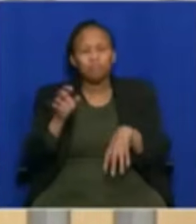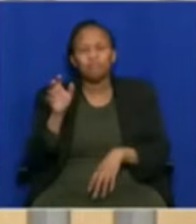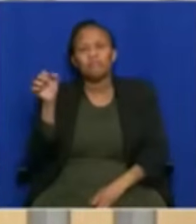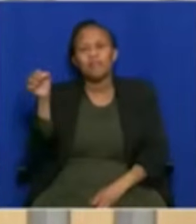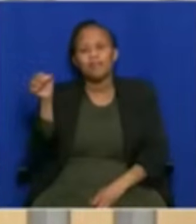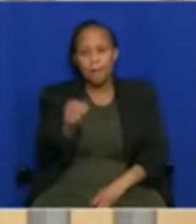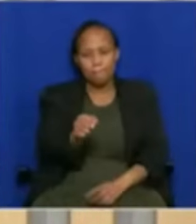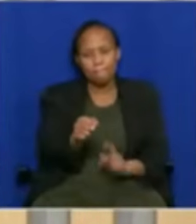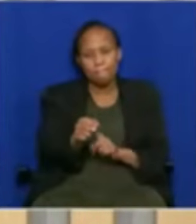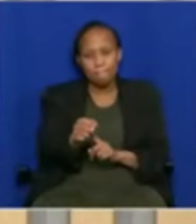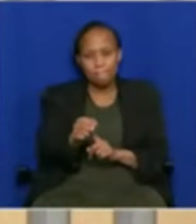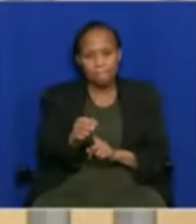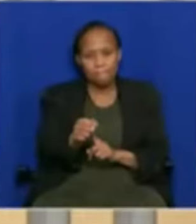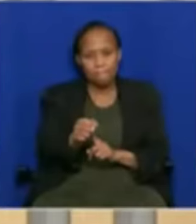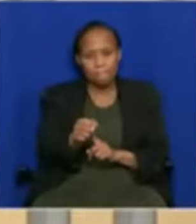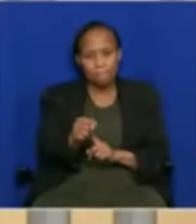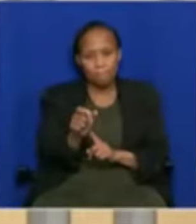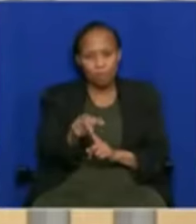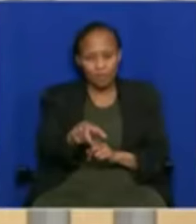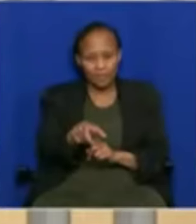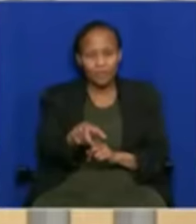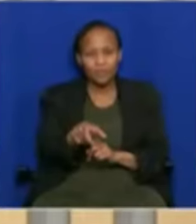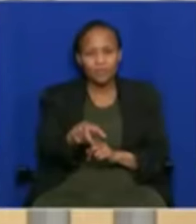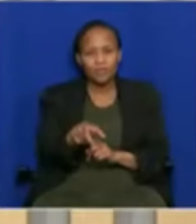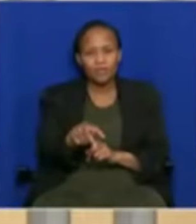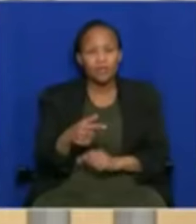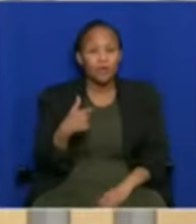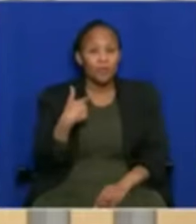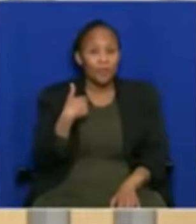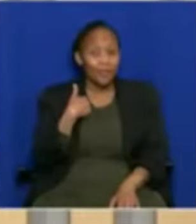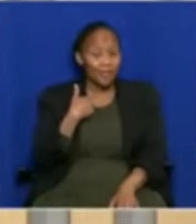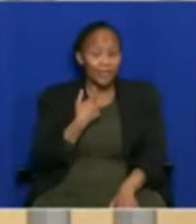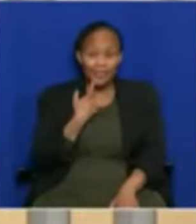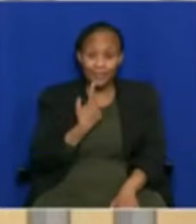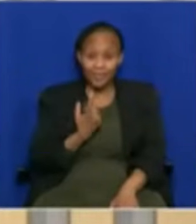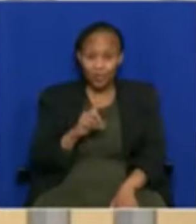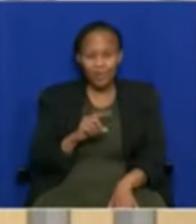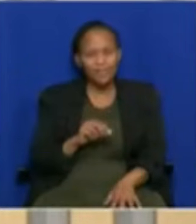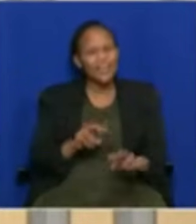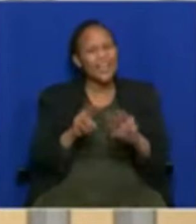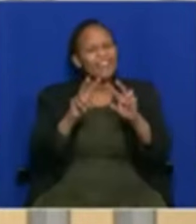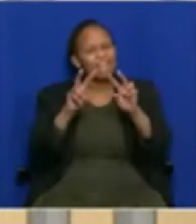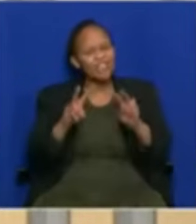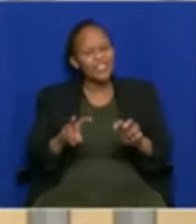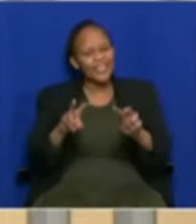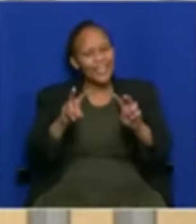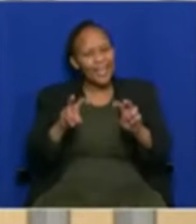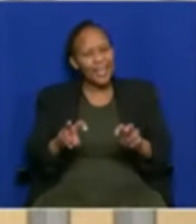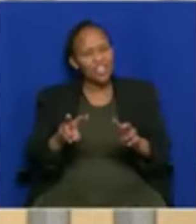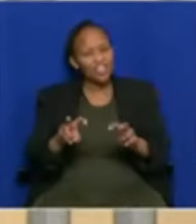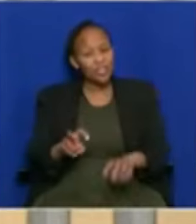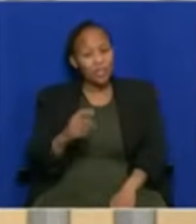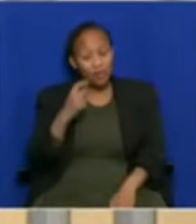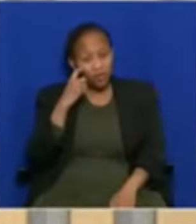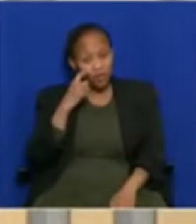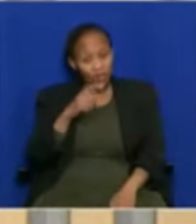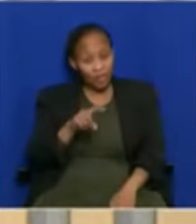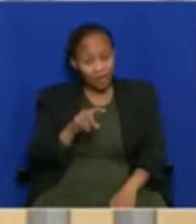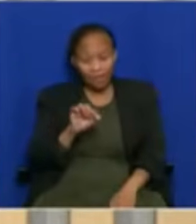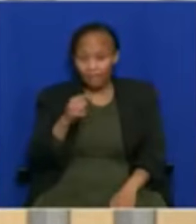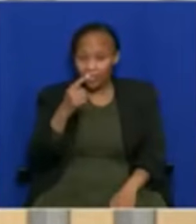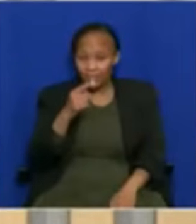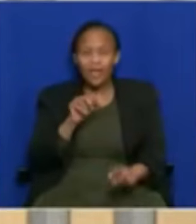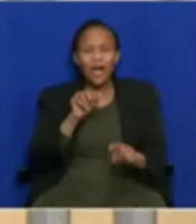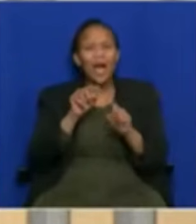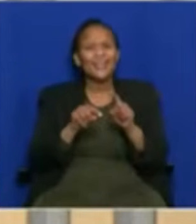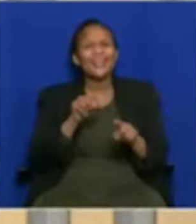initially said, when we looked at this investigation, we looked at the allegations, and as we continued with the